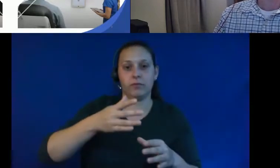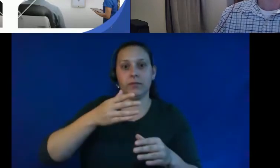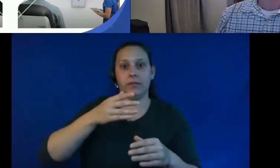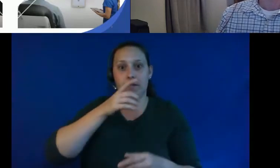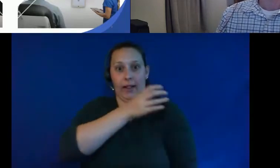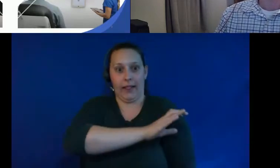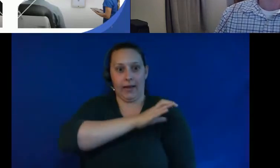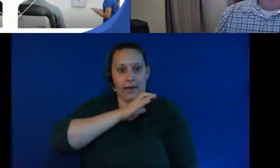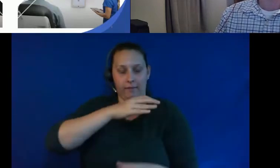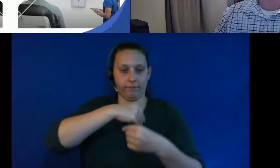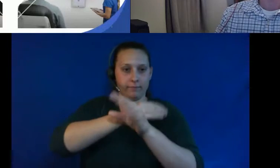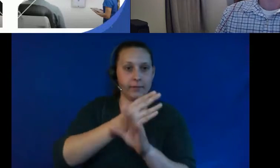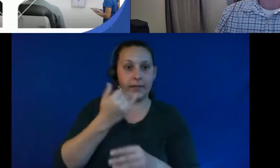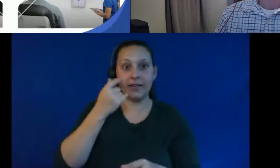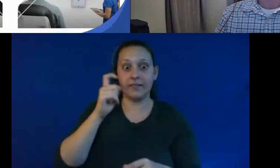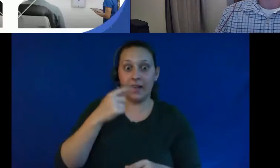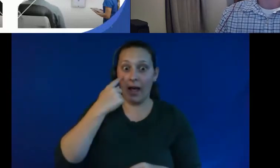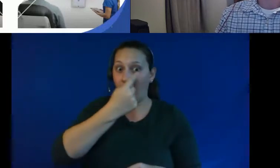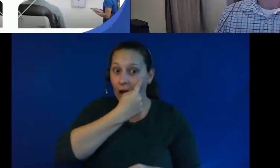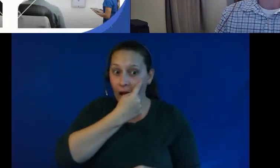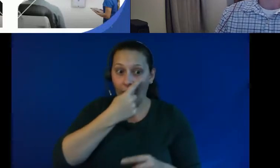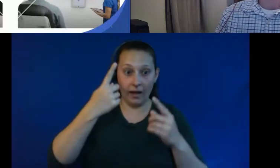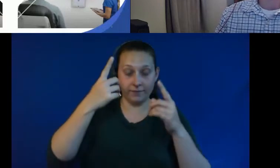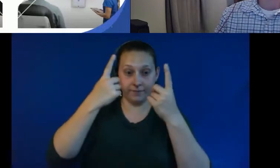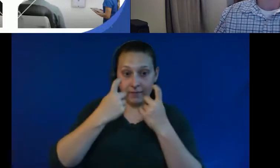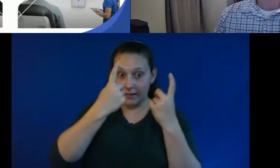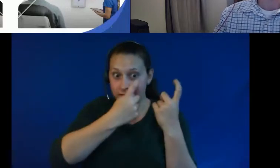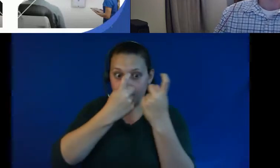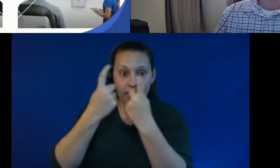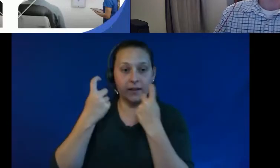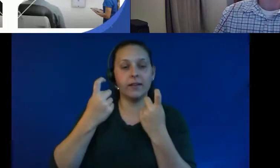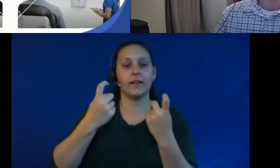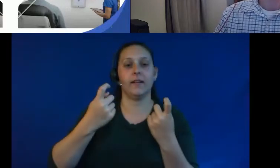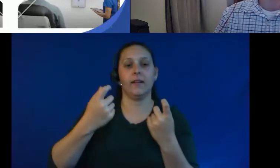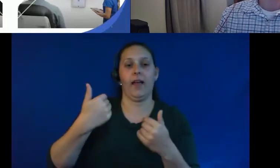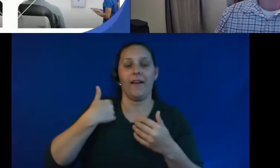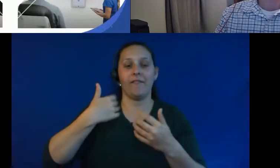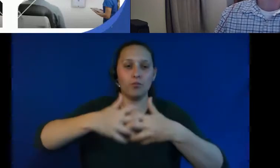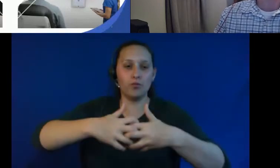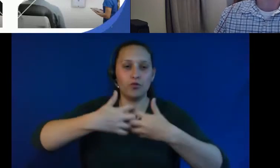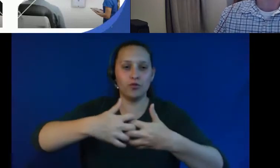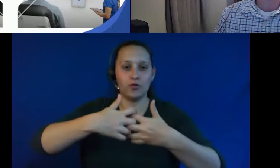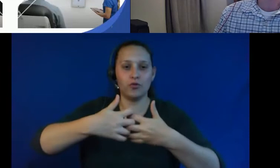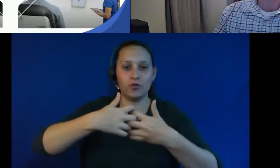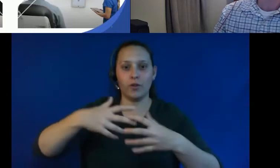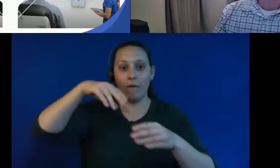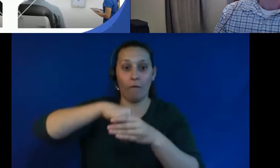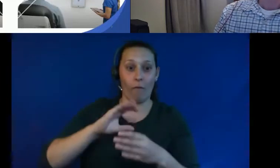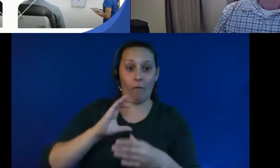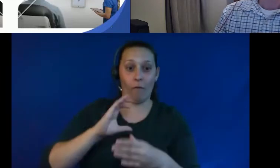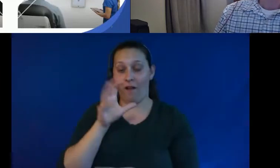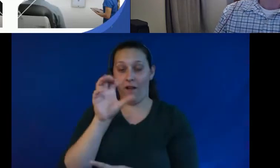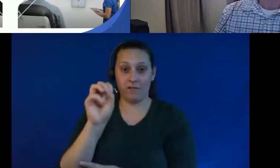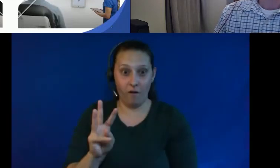Patients who require an eye examination are guided by the technician through a series of ophthalmic machines that are integrated with our software.